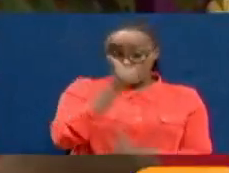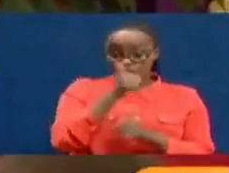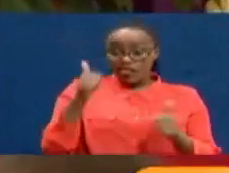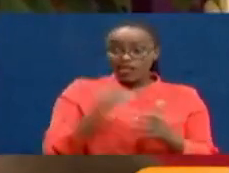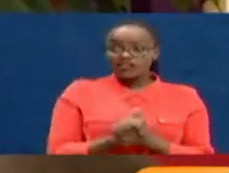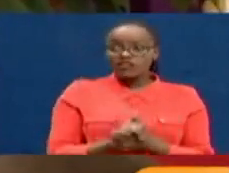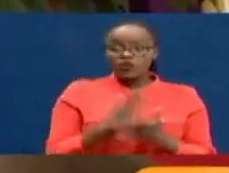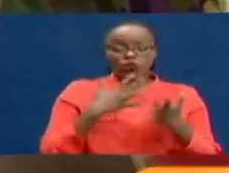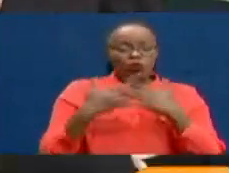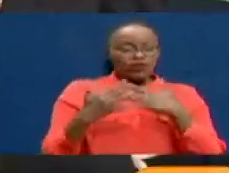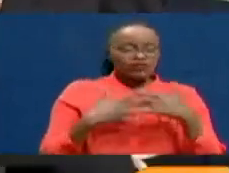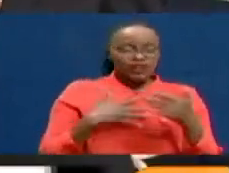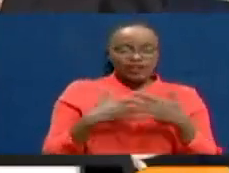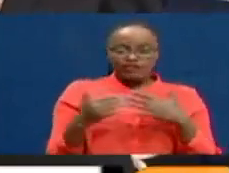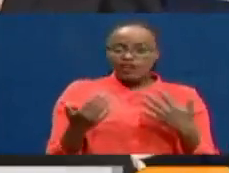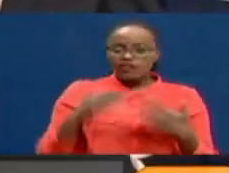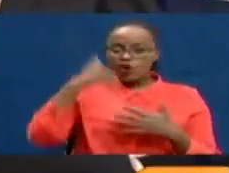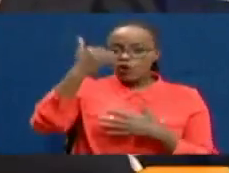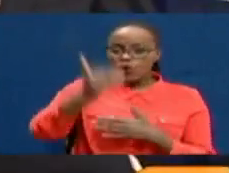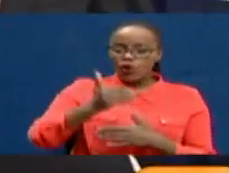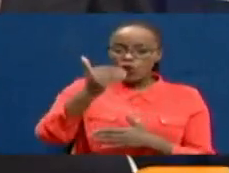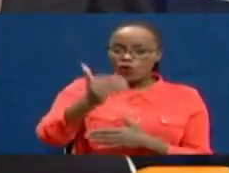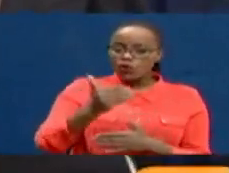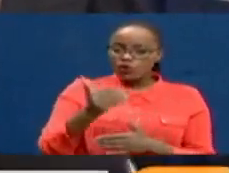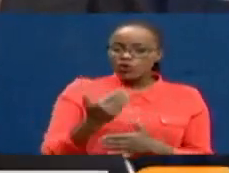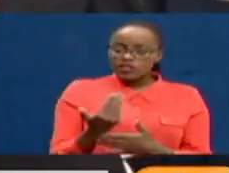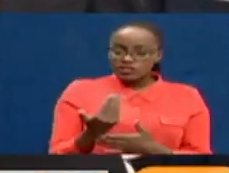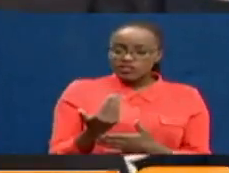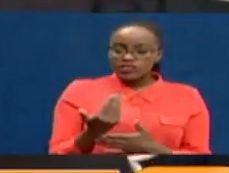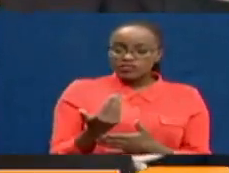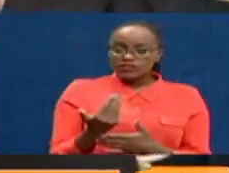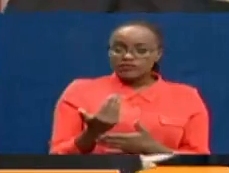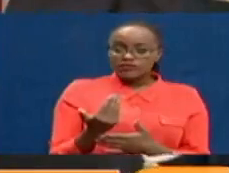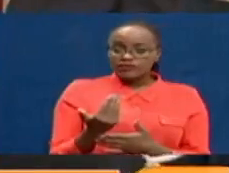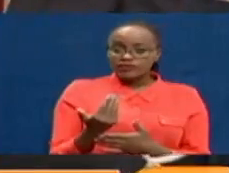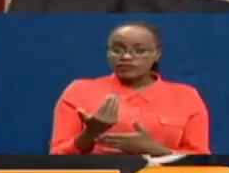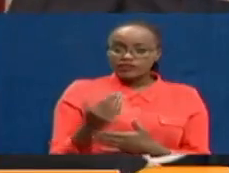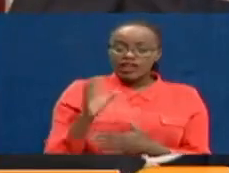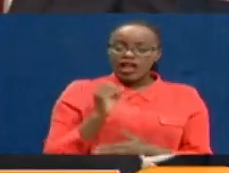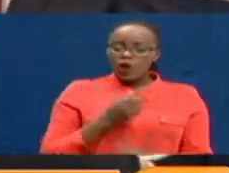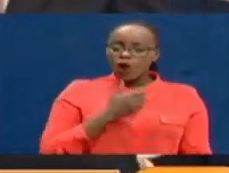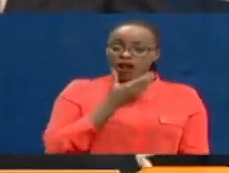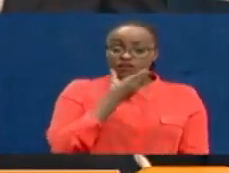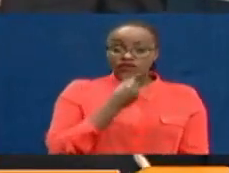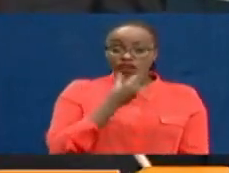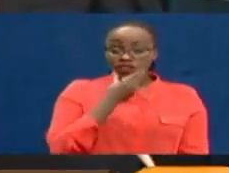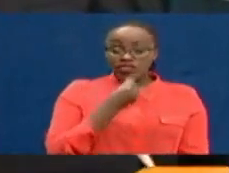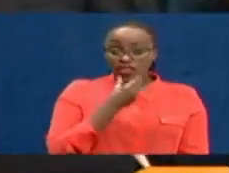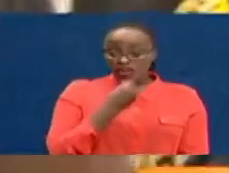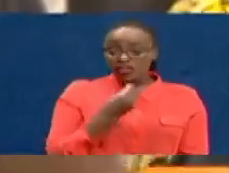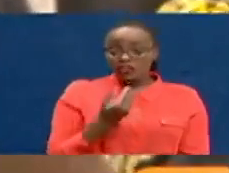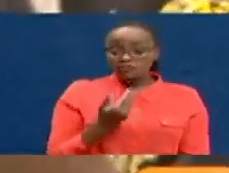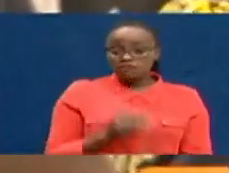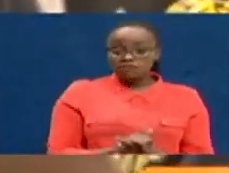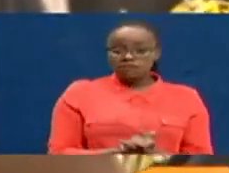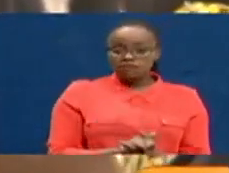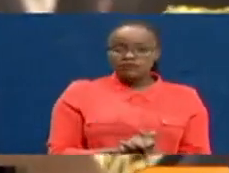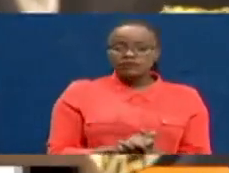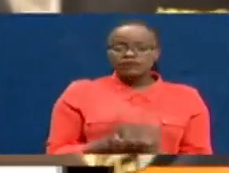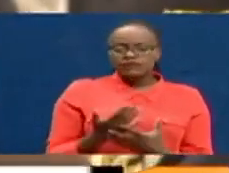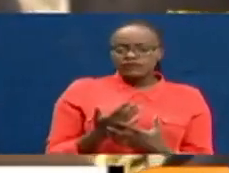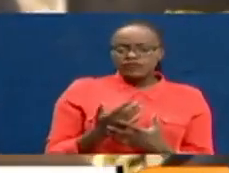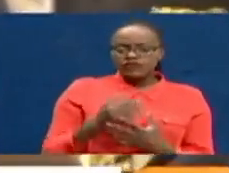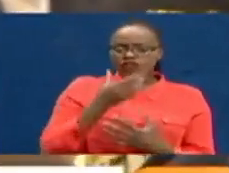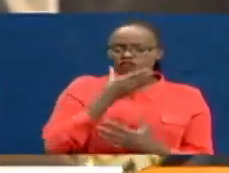no matter what, you will always be home. I miss you, Dad. Rest in peace. Kenei's